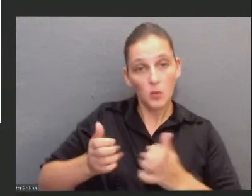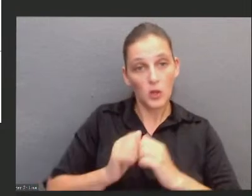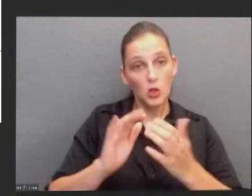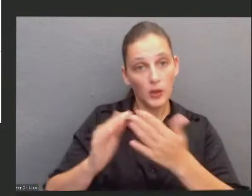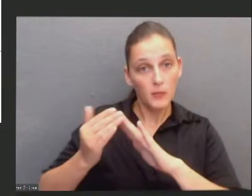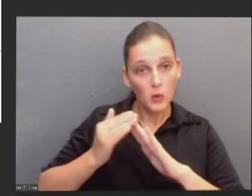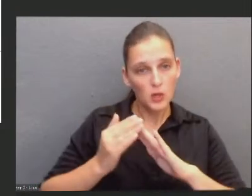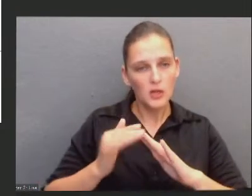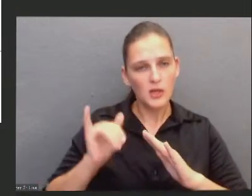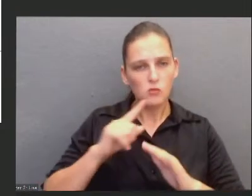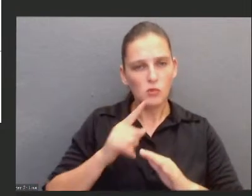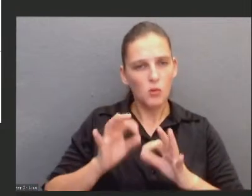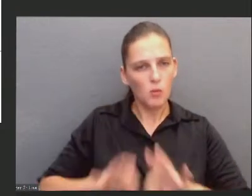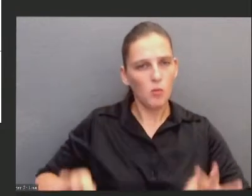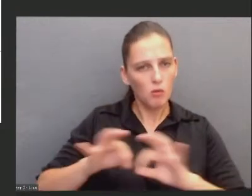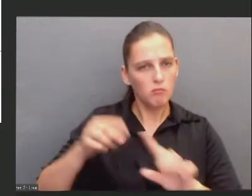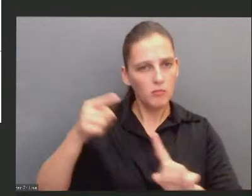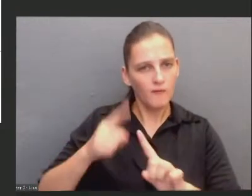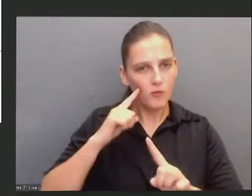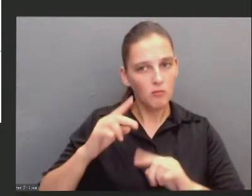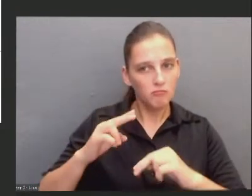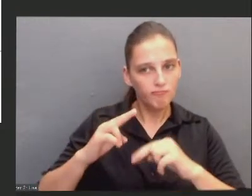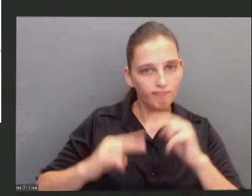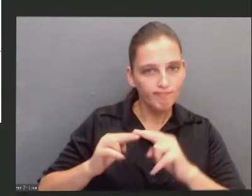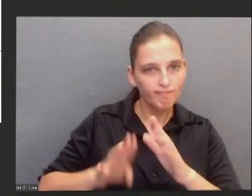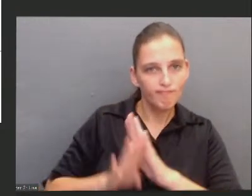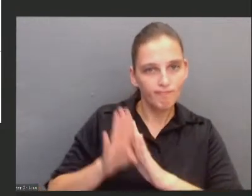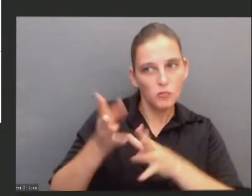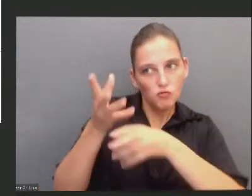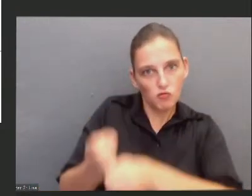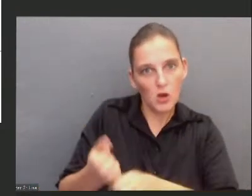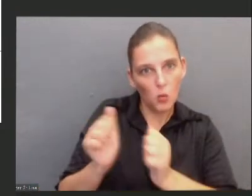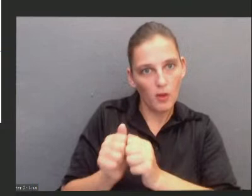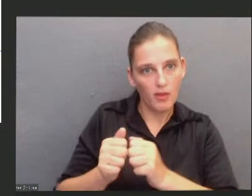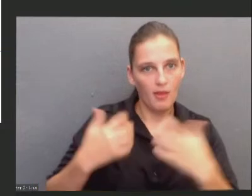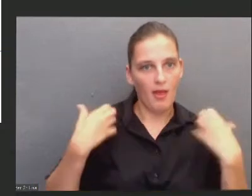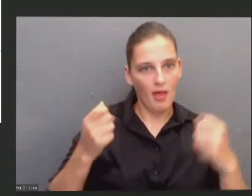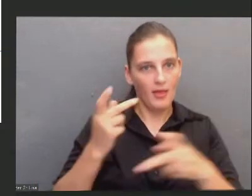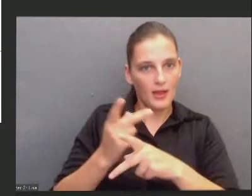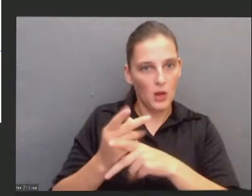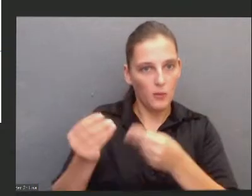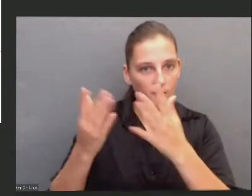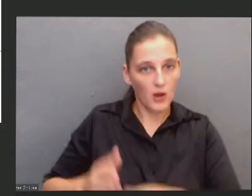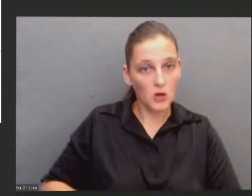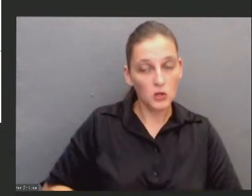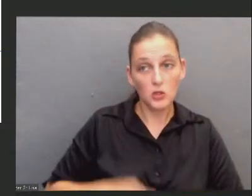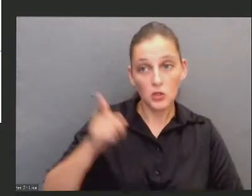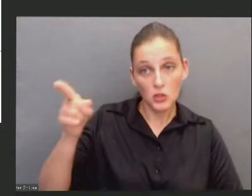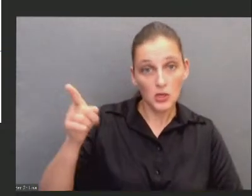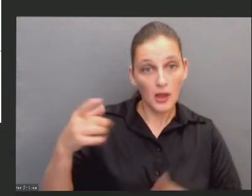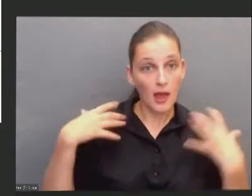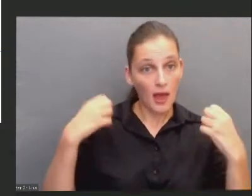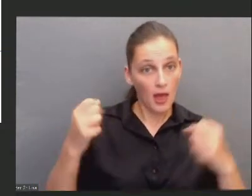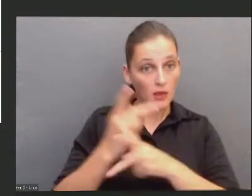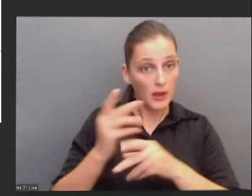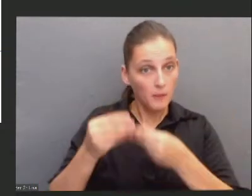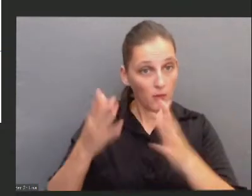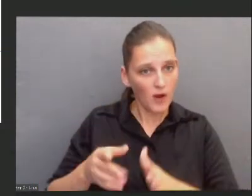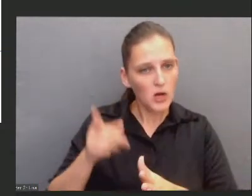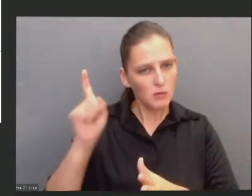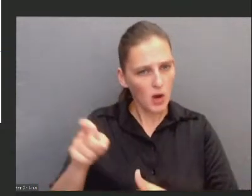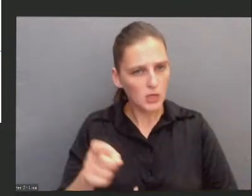system. Healthcare providers must be representatives of and empathize with the people they serve.